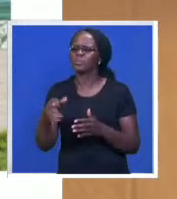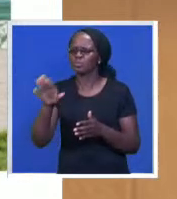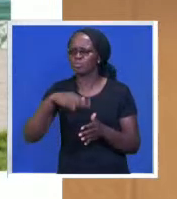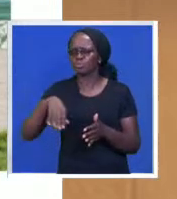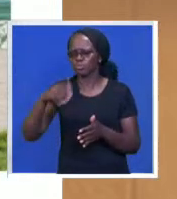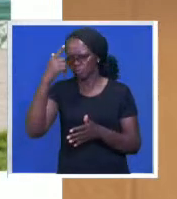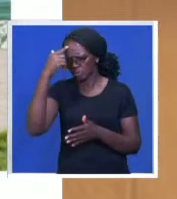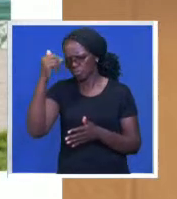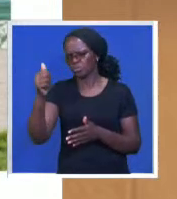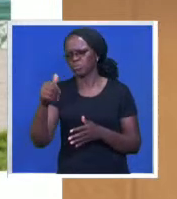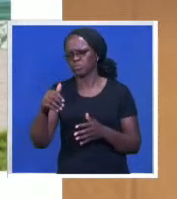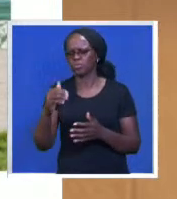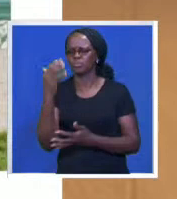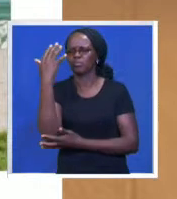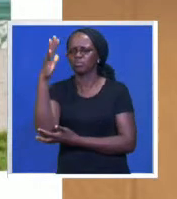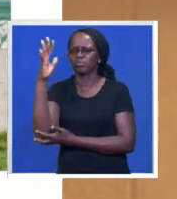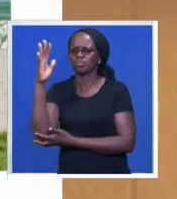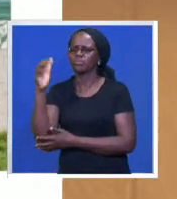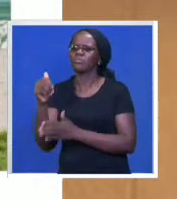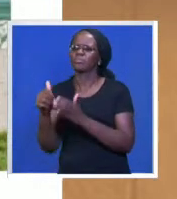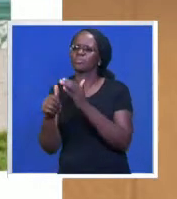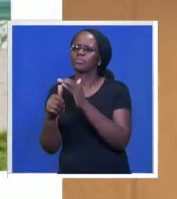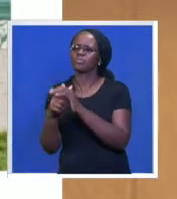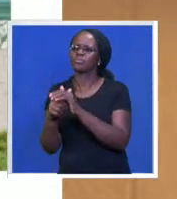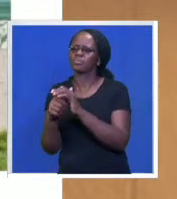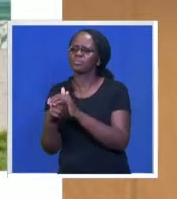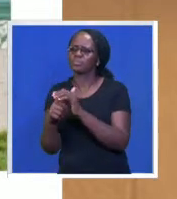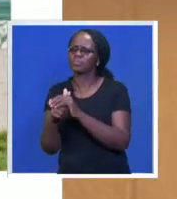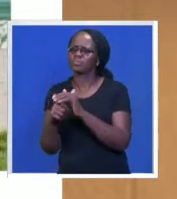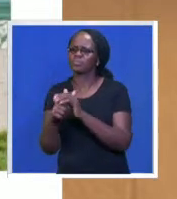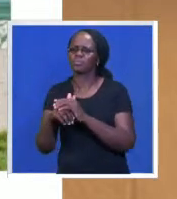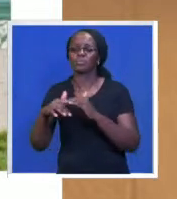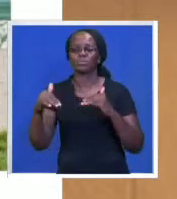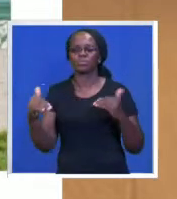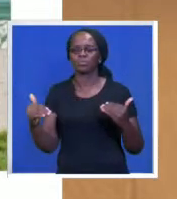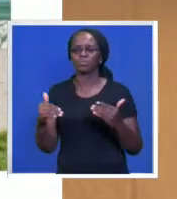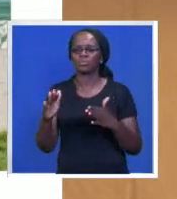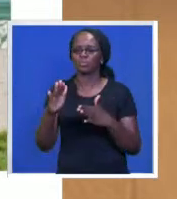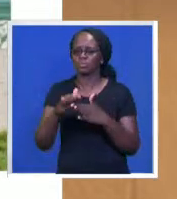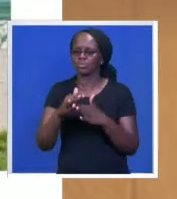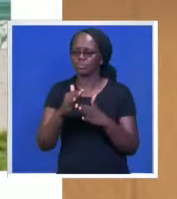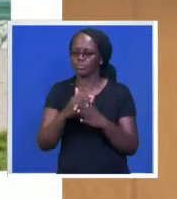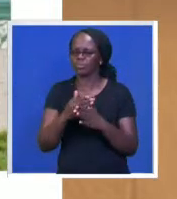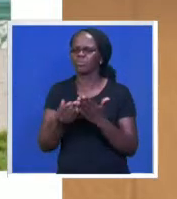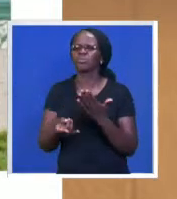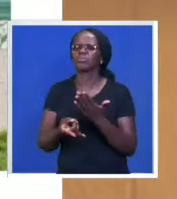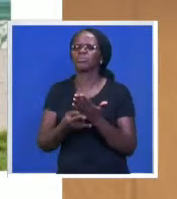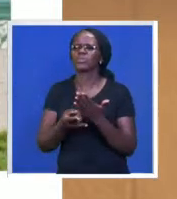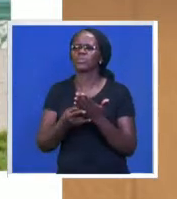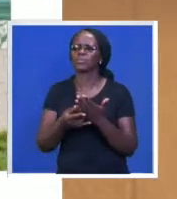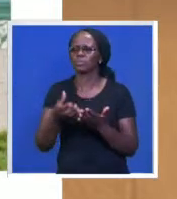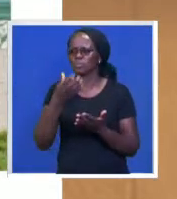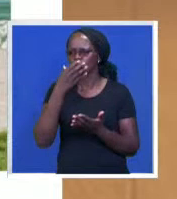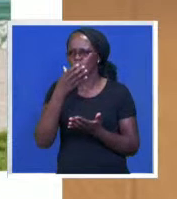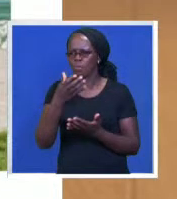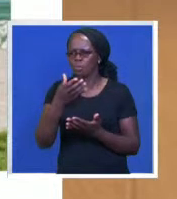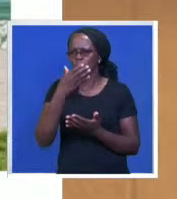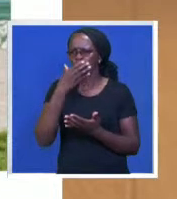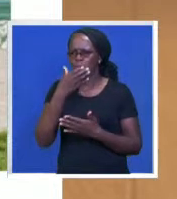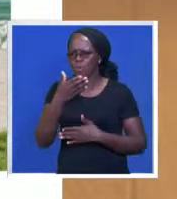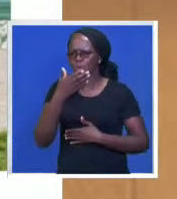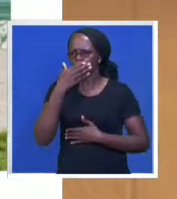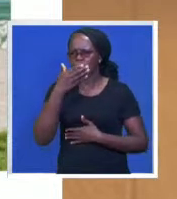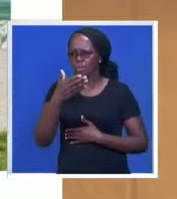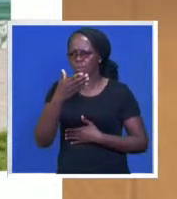the carbon dioxide that we breathe out, and they give us oxygen. Imagine you cannot live with a second or a minute